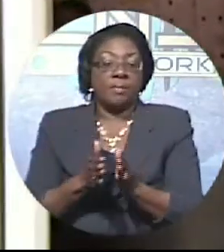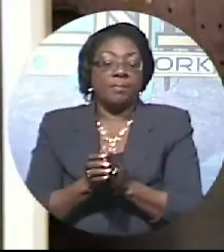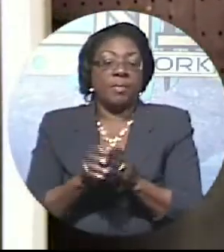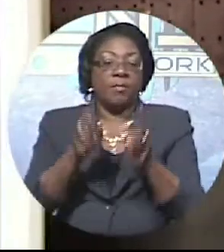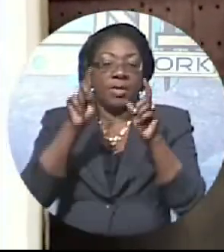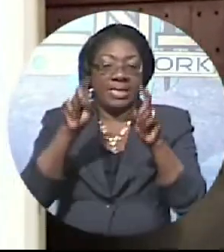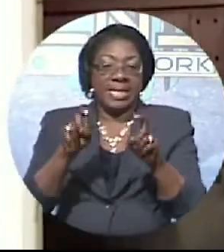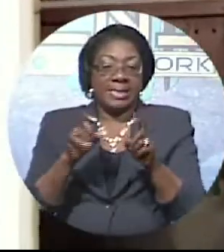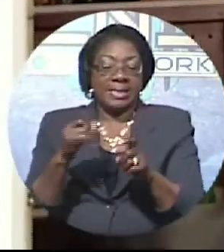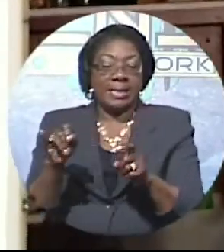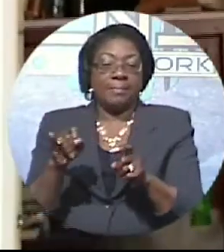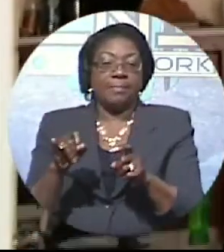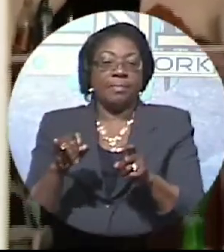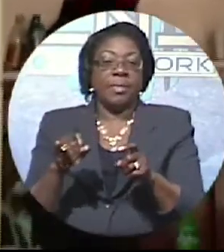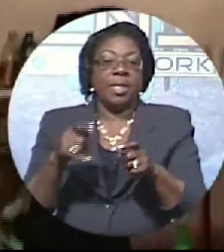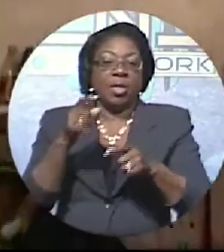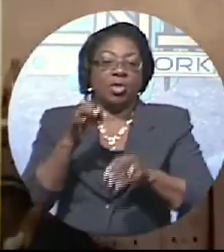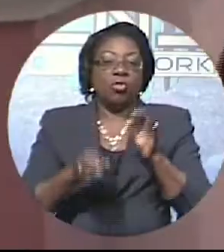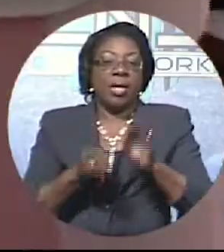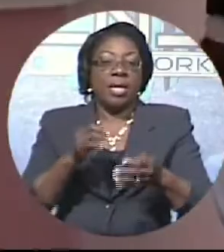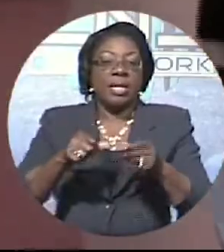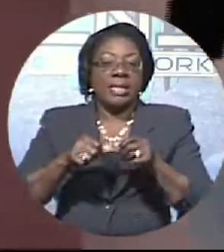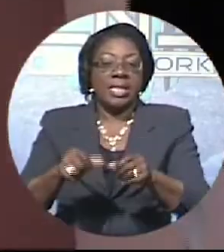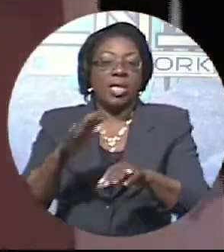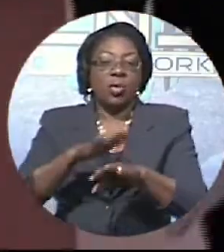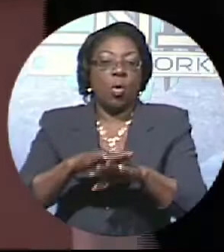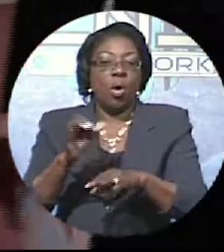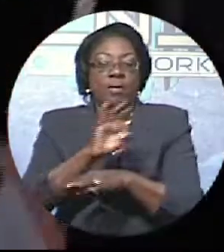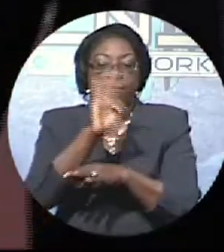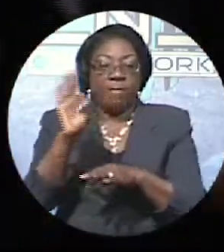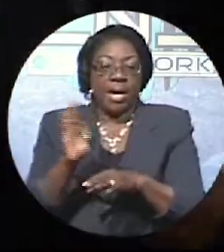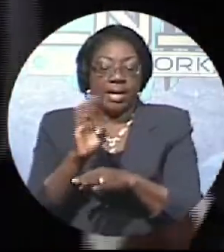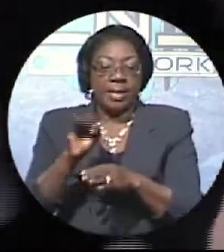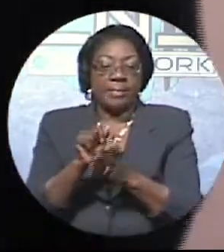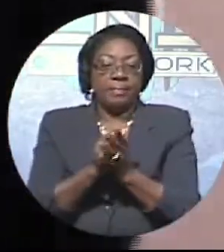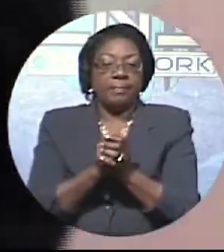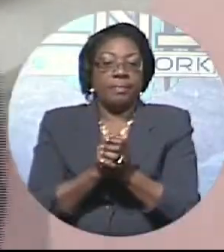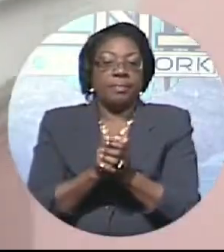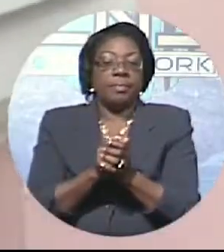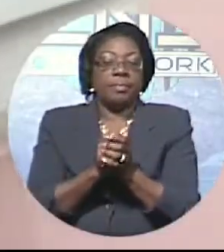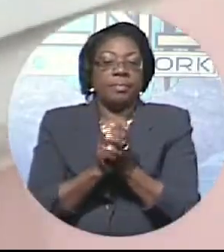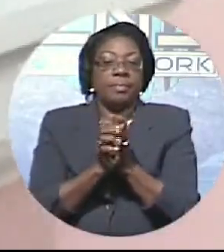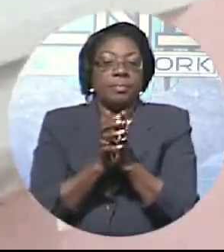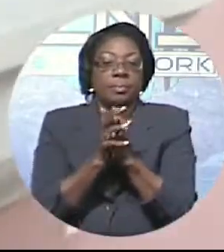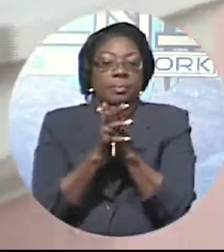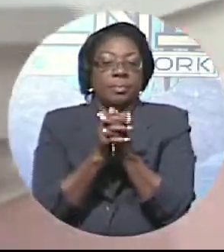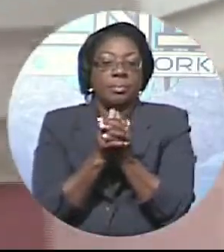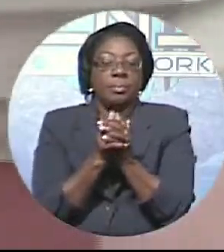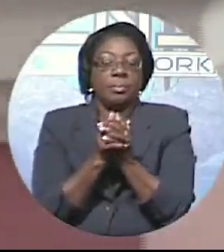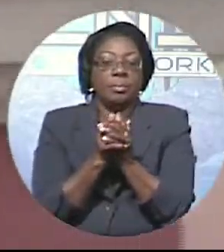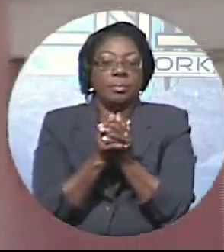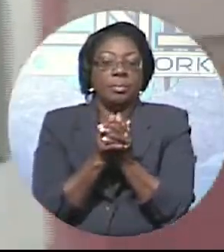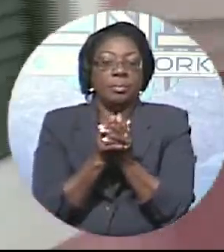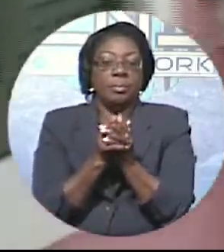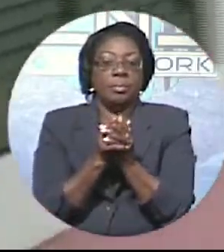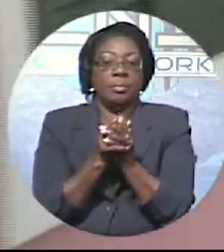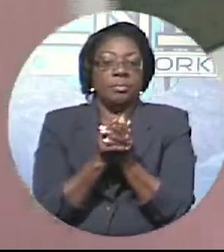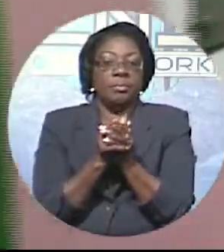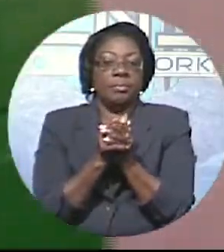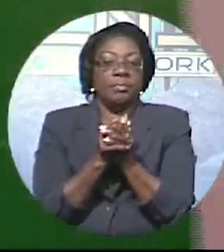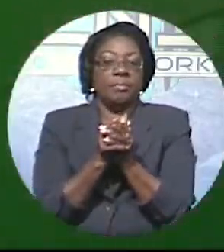The trial continues Friday before Justice Indra Charles. Muir DeSeal heads the defense team. Franklin Williams, Basil